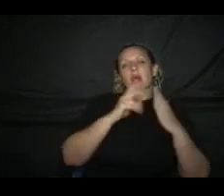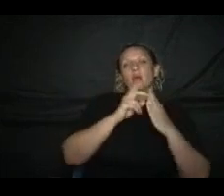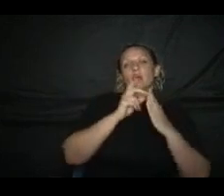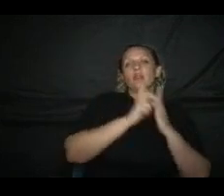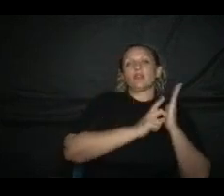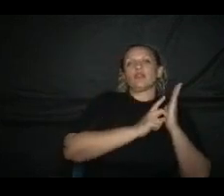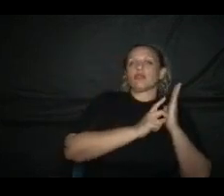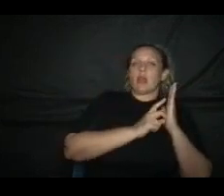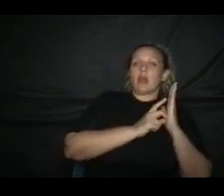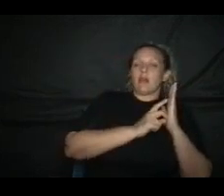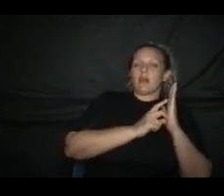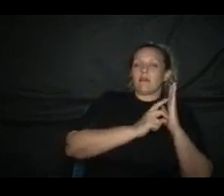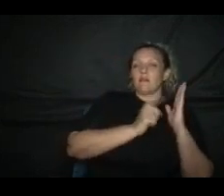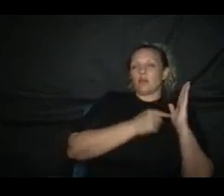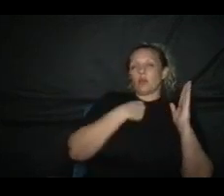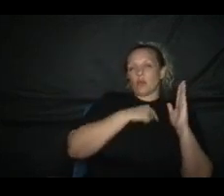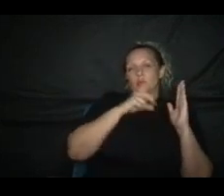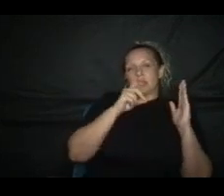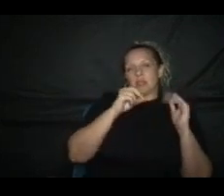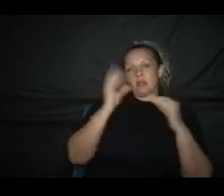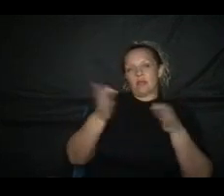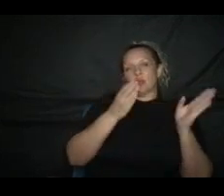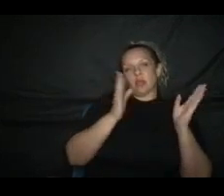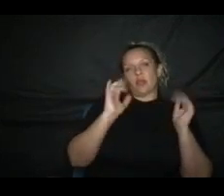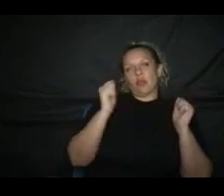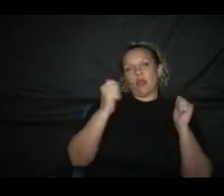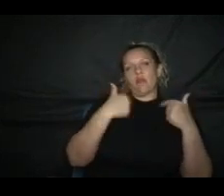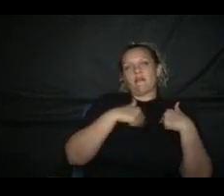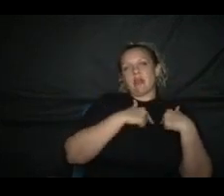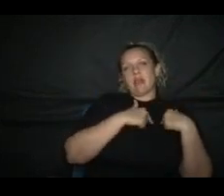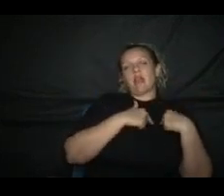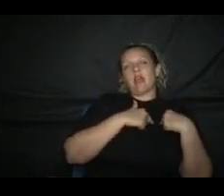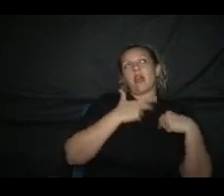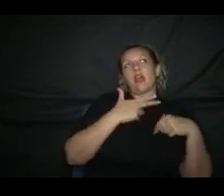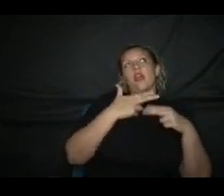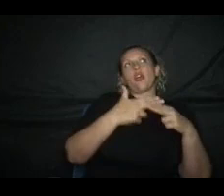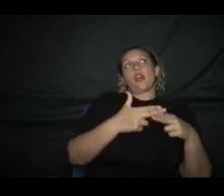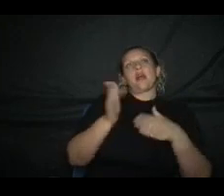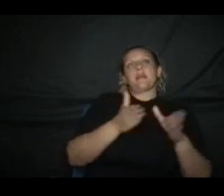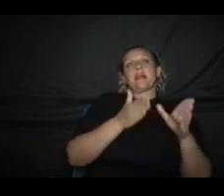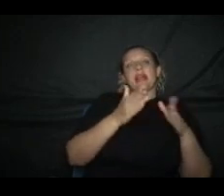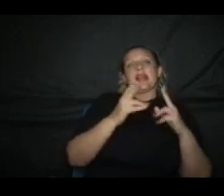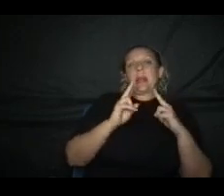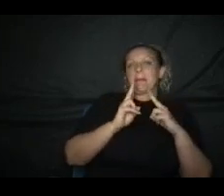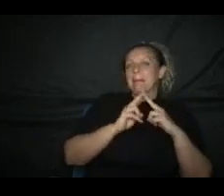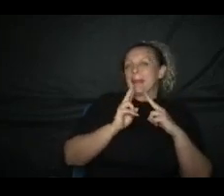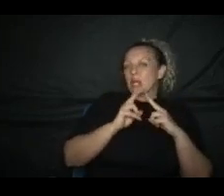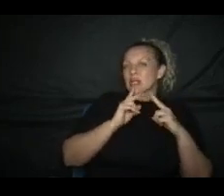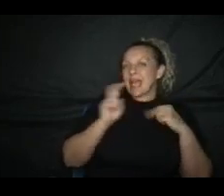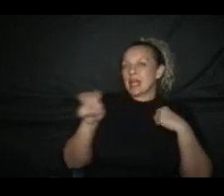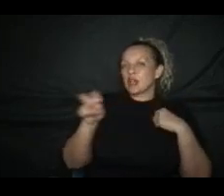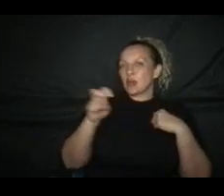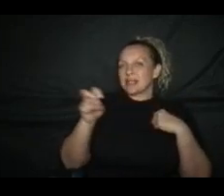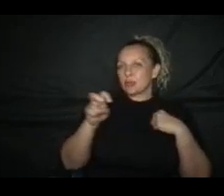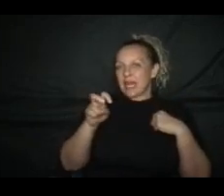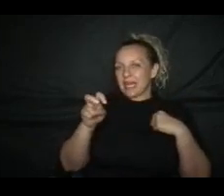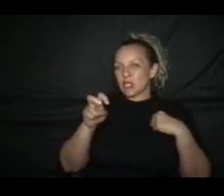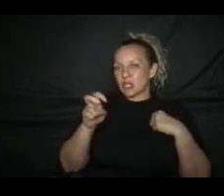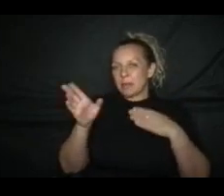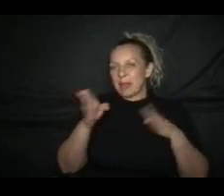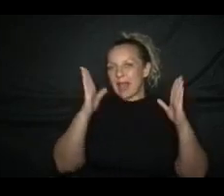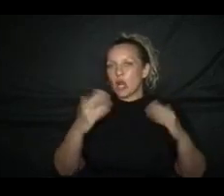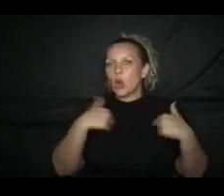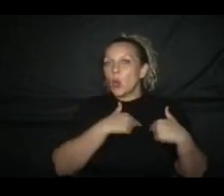form, we did bring it to all of our, I'll call it planning peers and transportation planners.